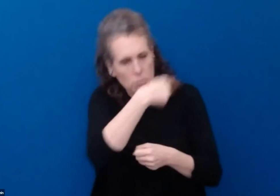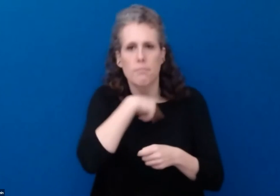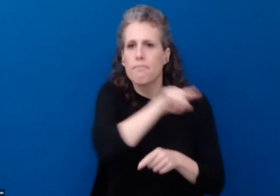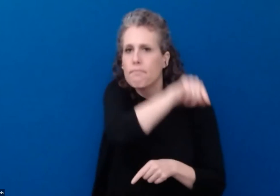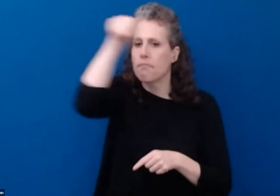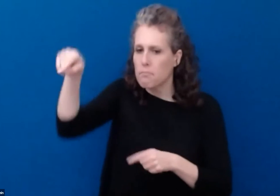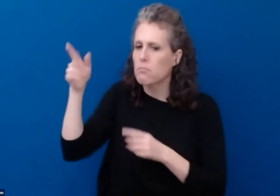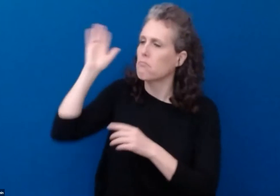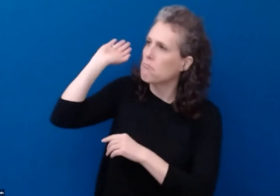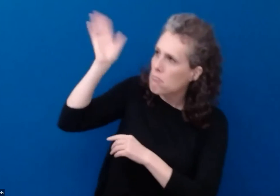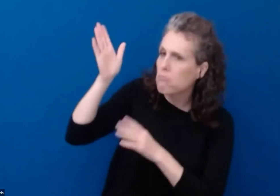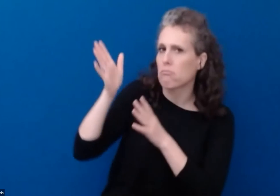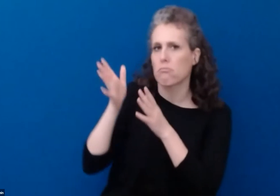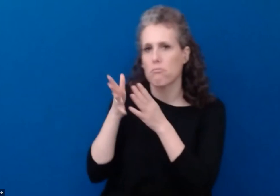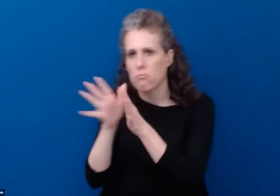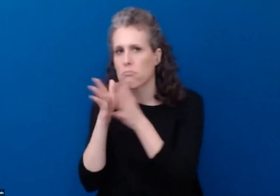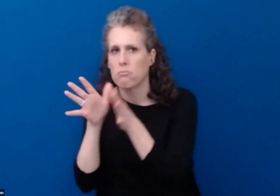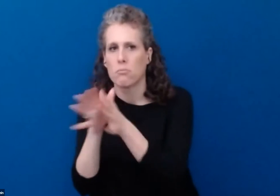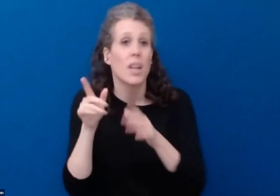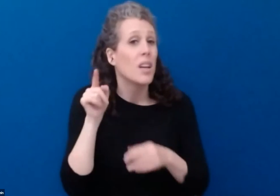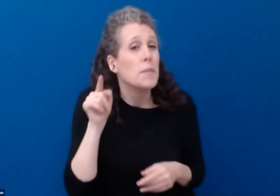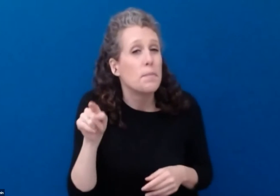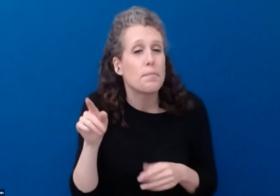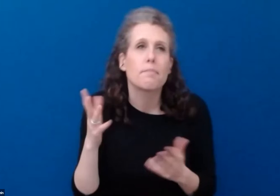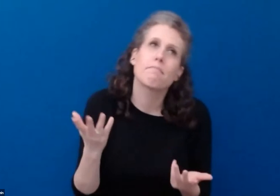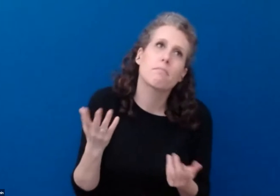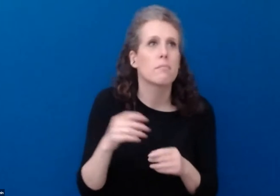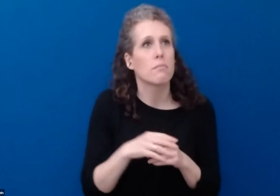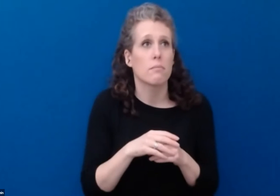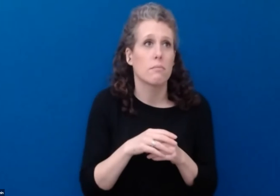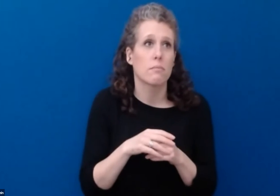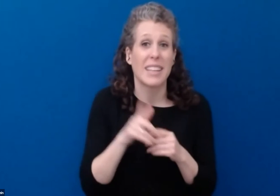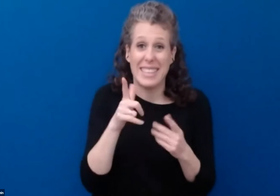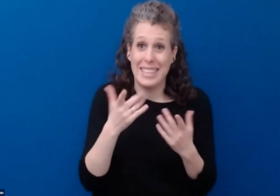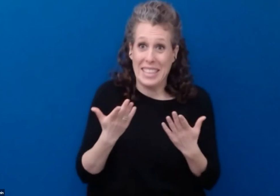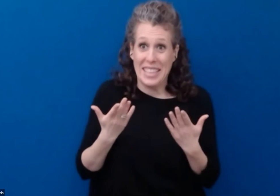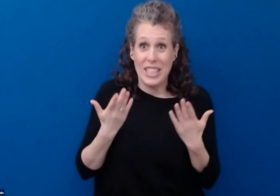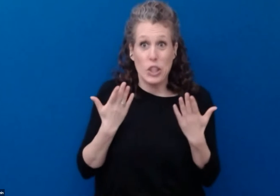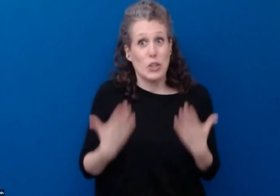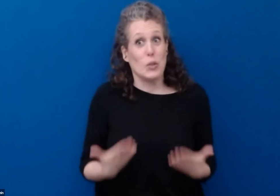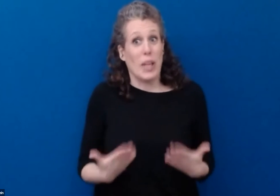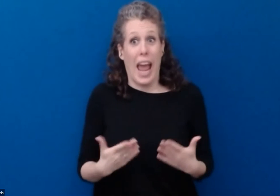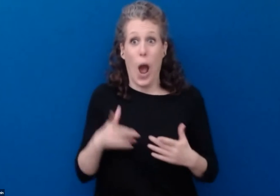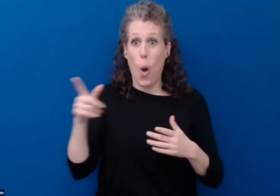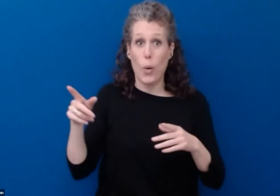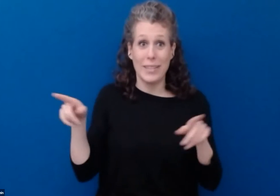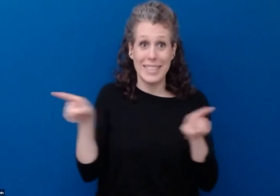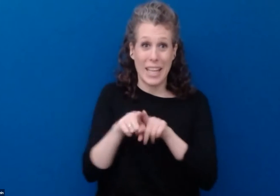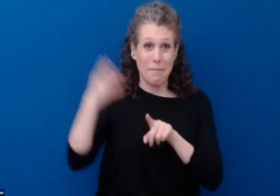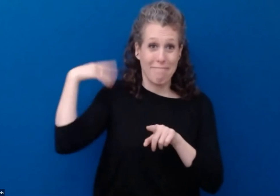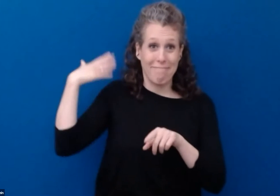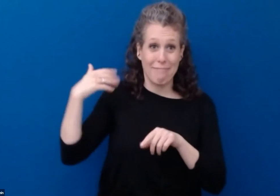So it was, I will say that it was, and I don't think it's that good anymore, because then the need for